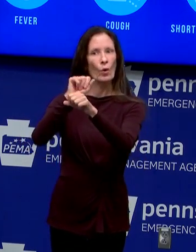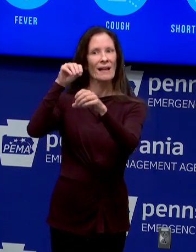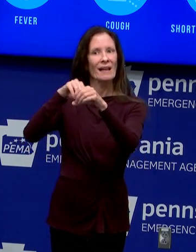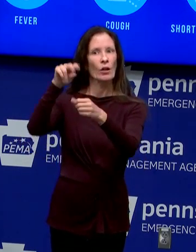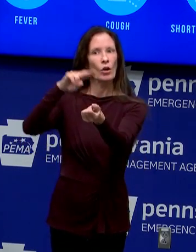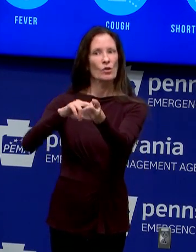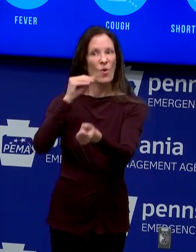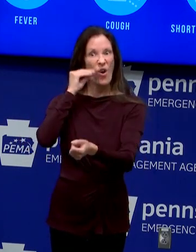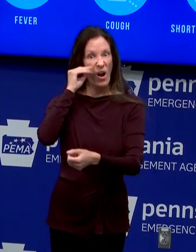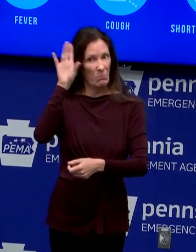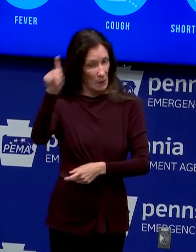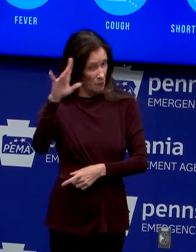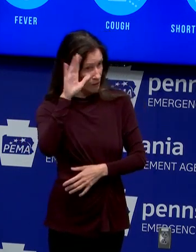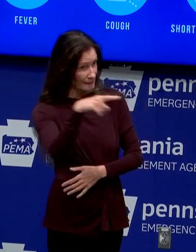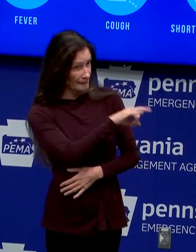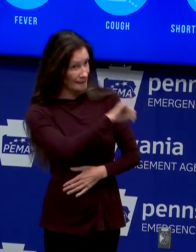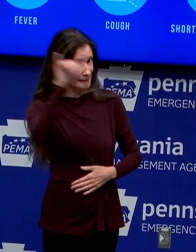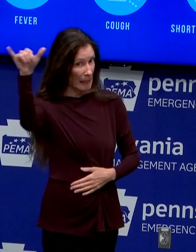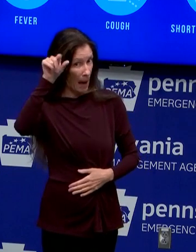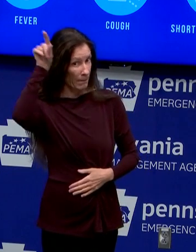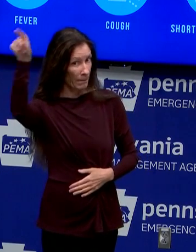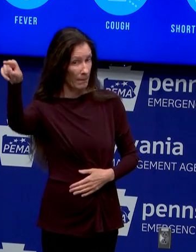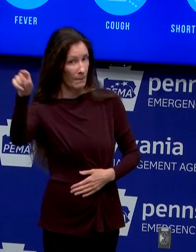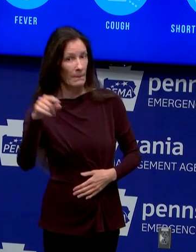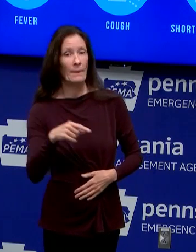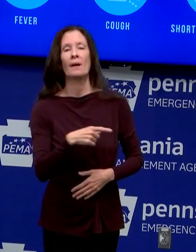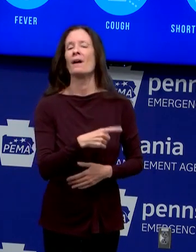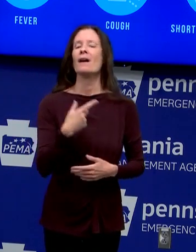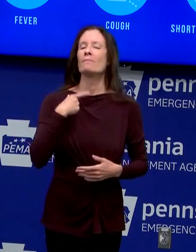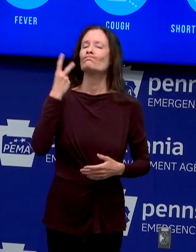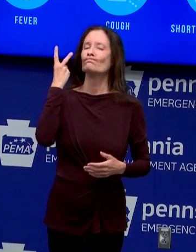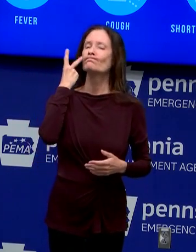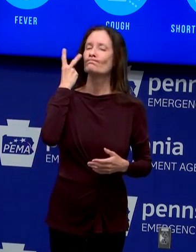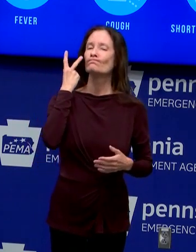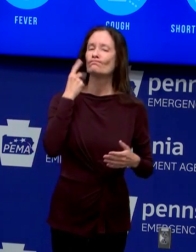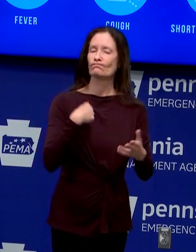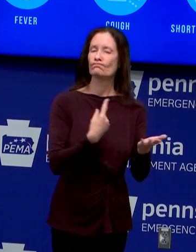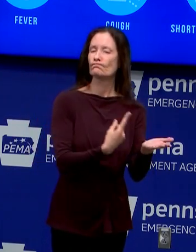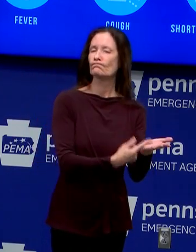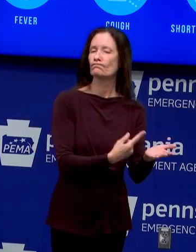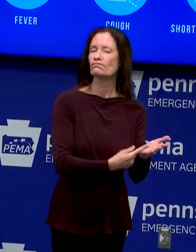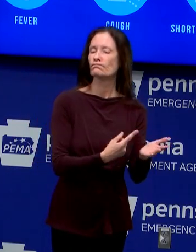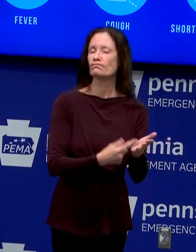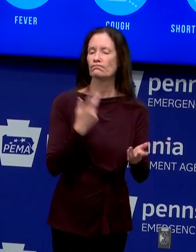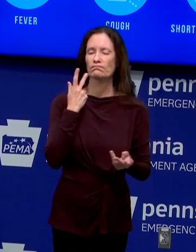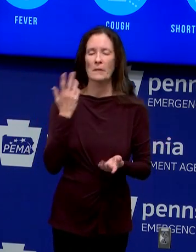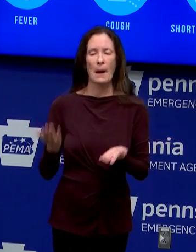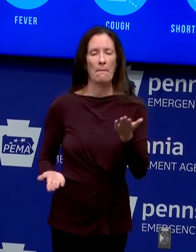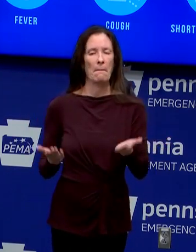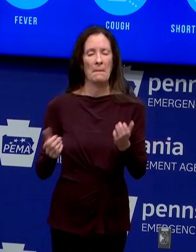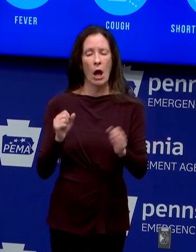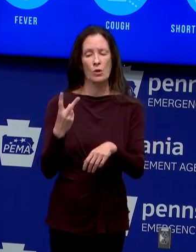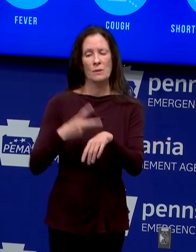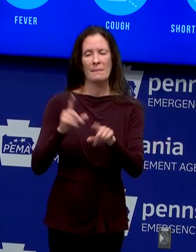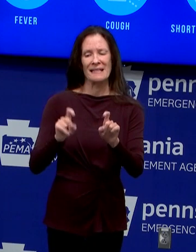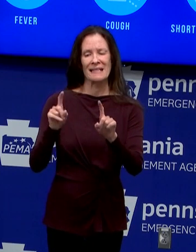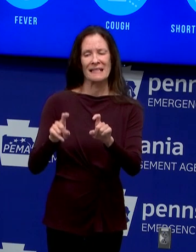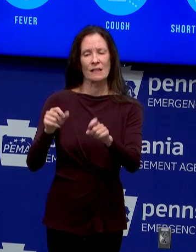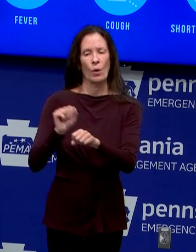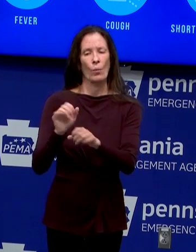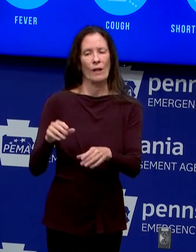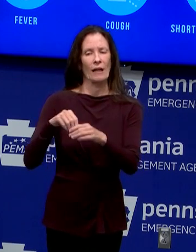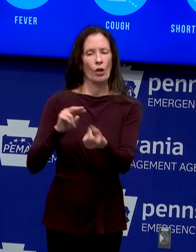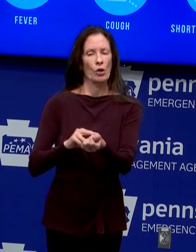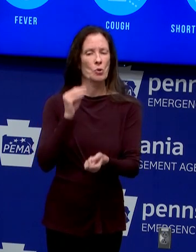we plan to announce more information later this week. From the Daily American, we were contacted by